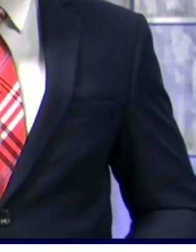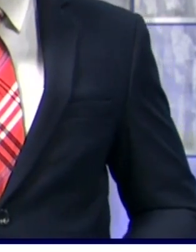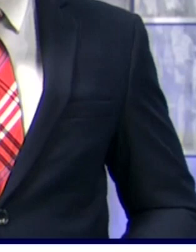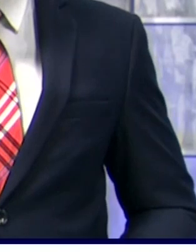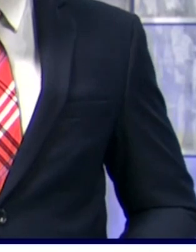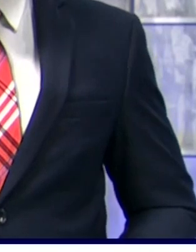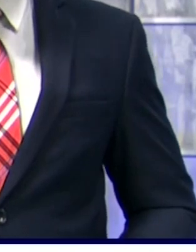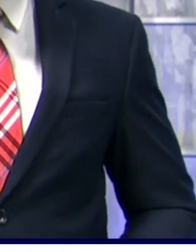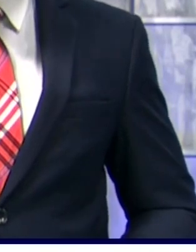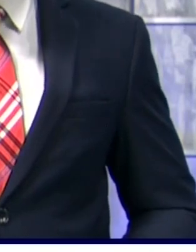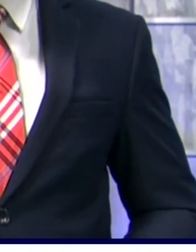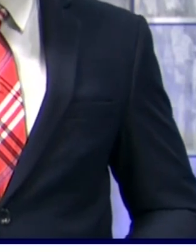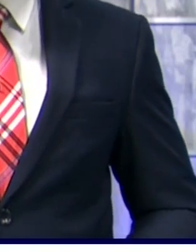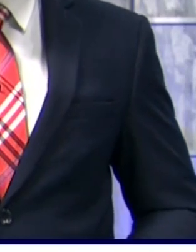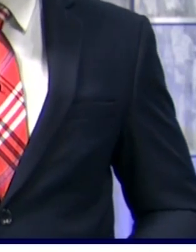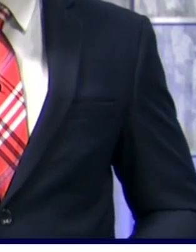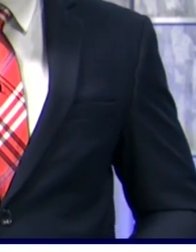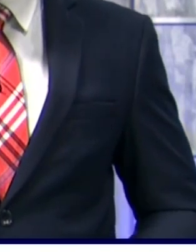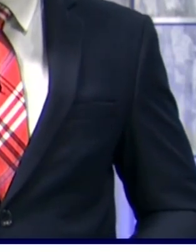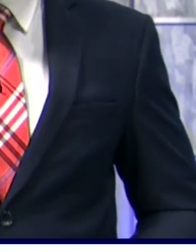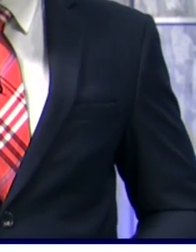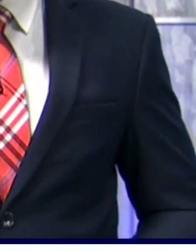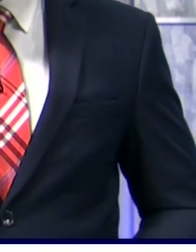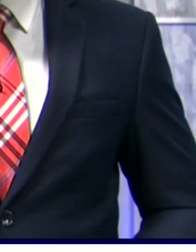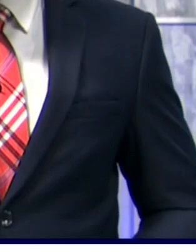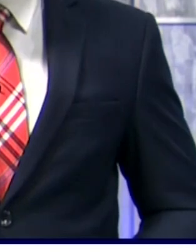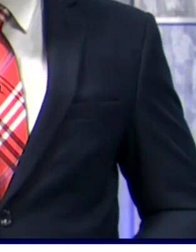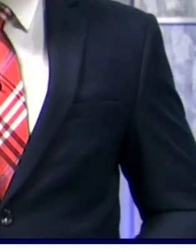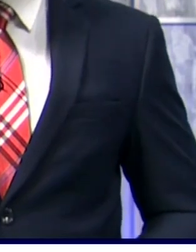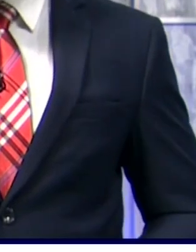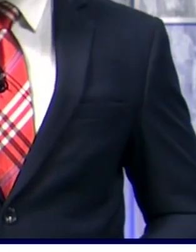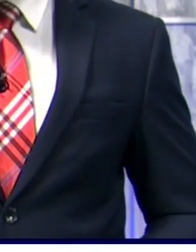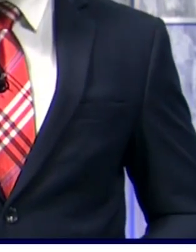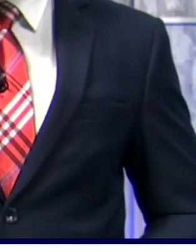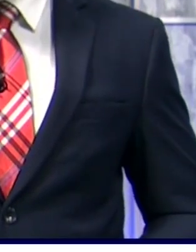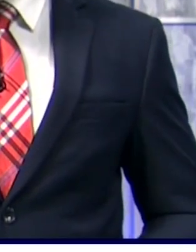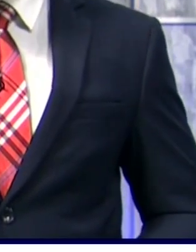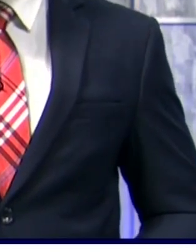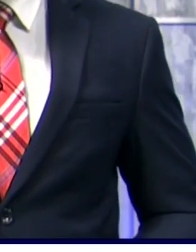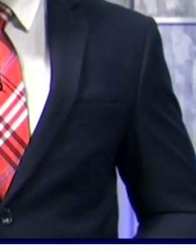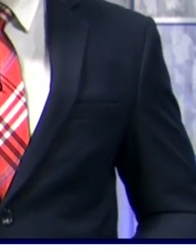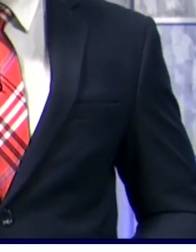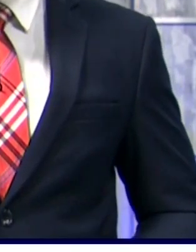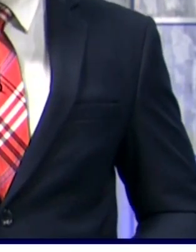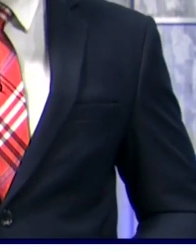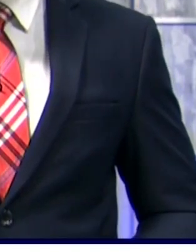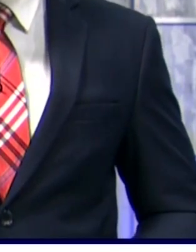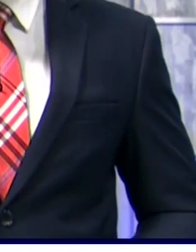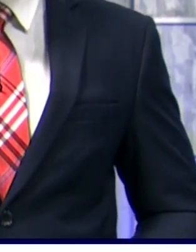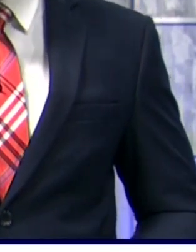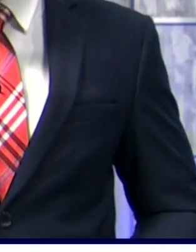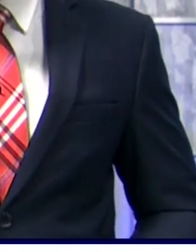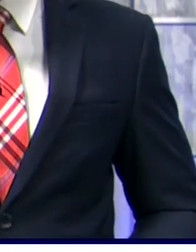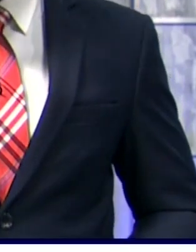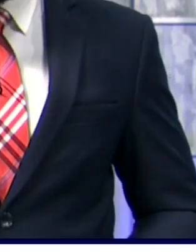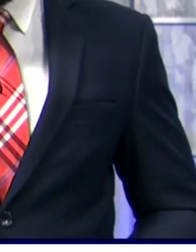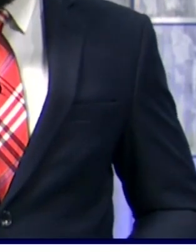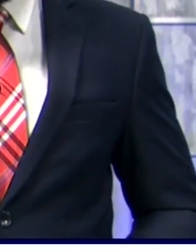BWA working to increase the water supply to consumers. The Ministry of Agriculture looking for ways to help farmers cope with